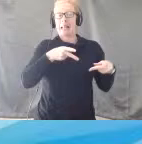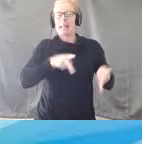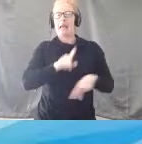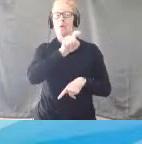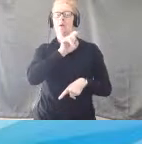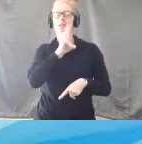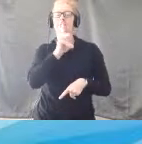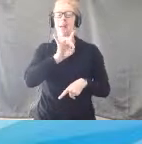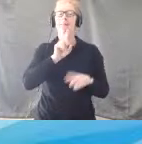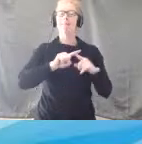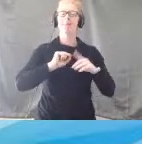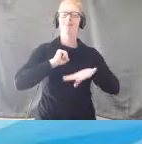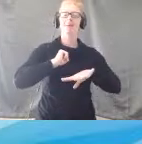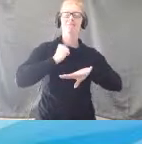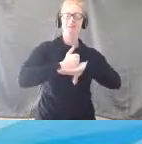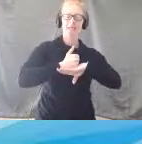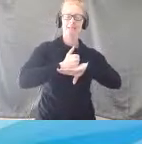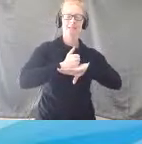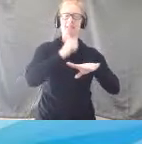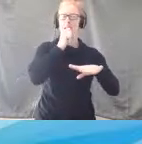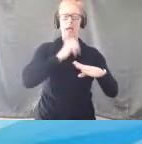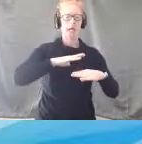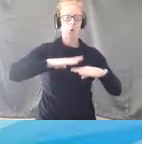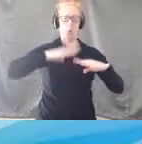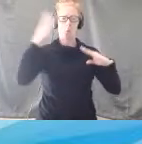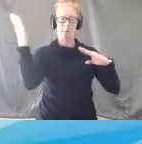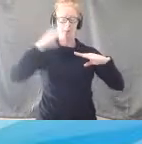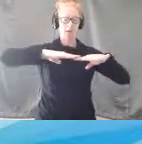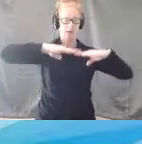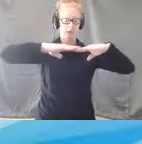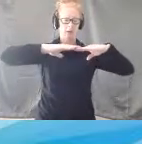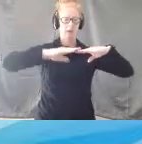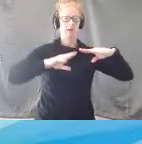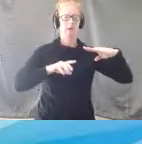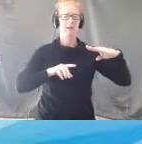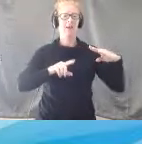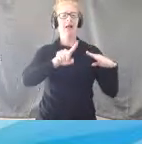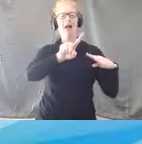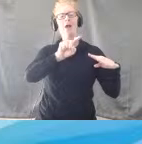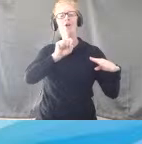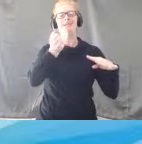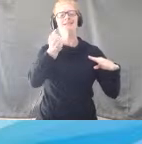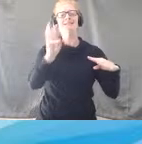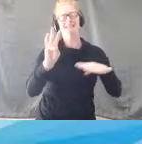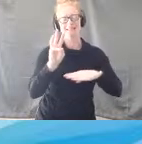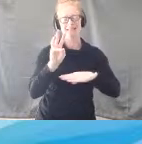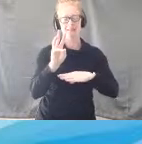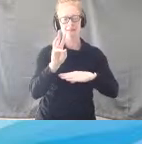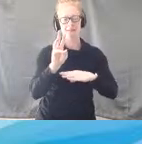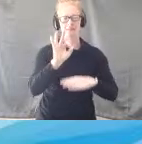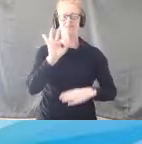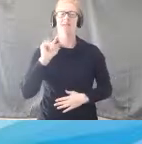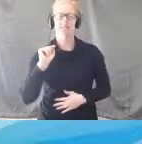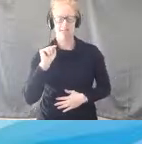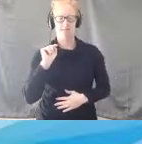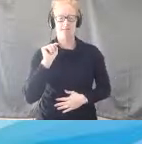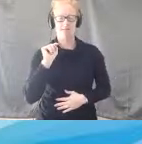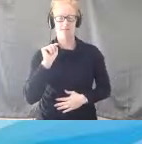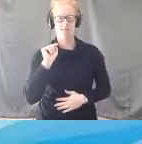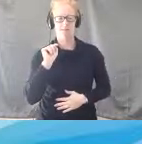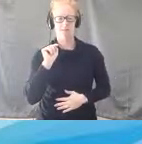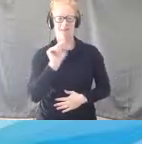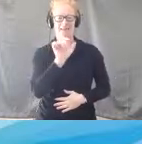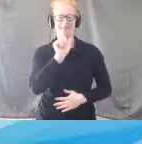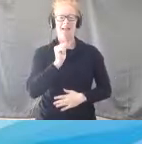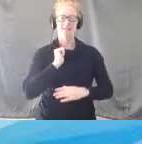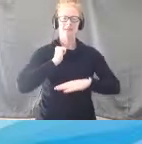our fixed span bridge that doesn't open, that is proposed at 116 feet clear. And so that is the fixed